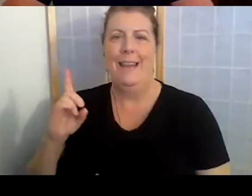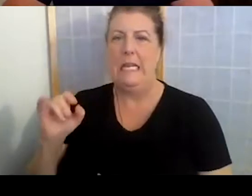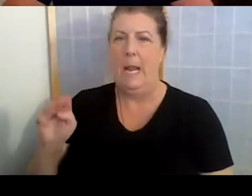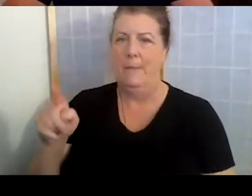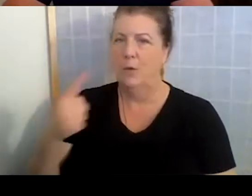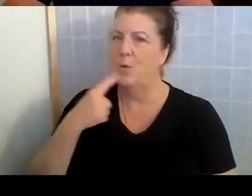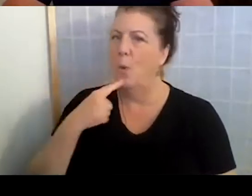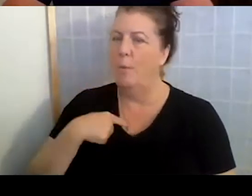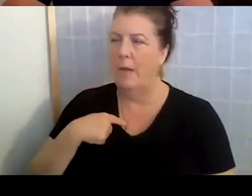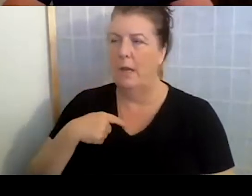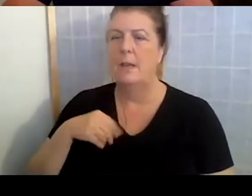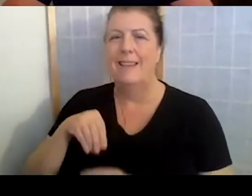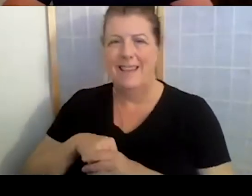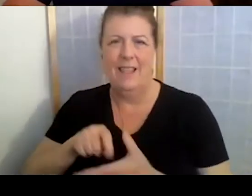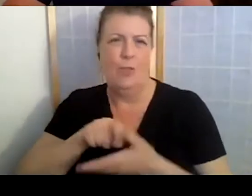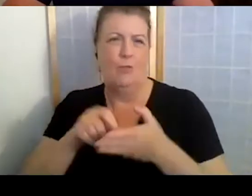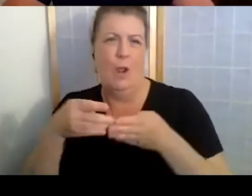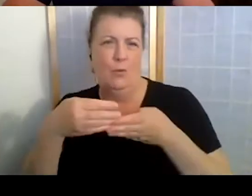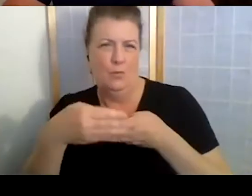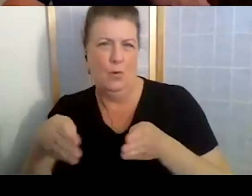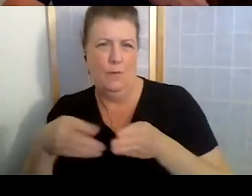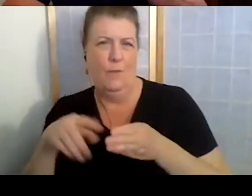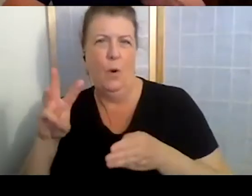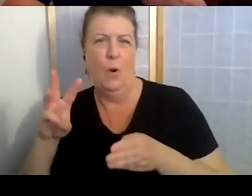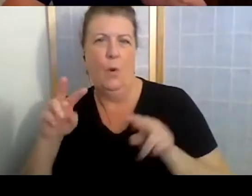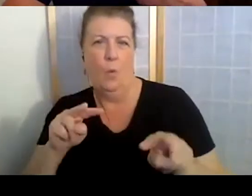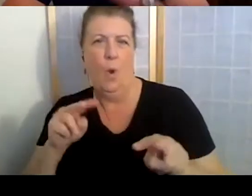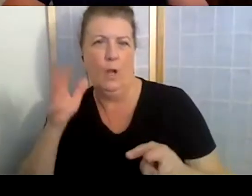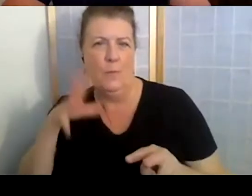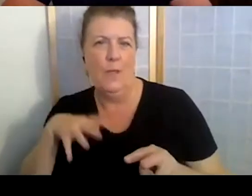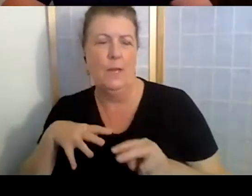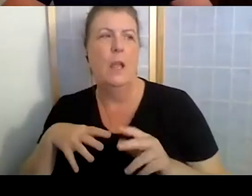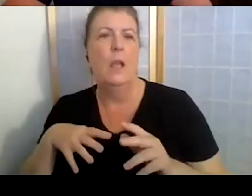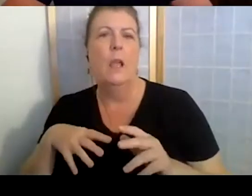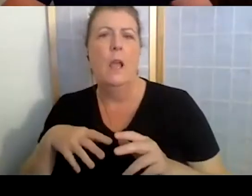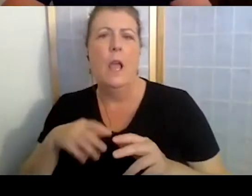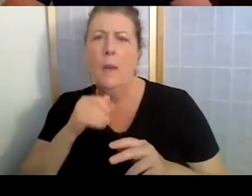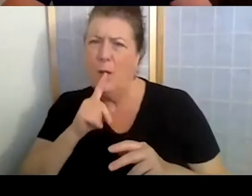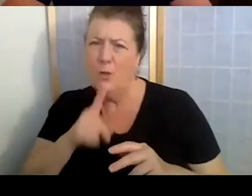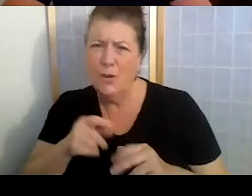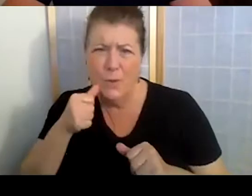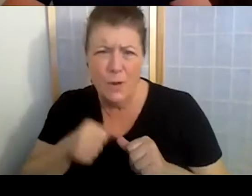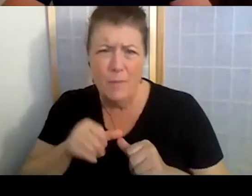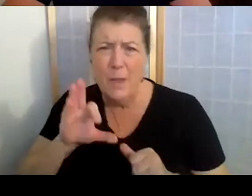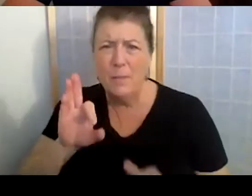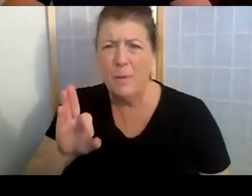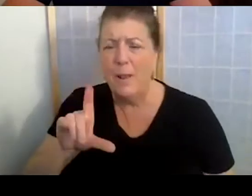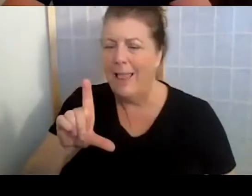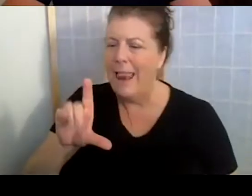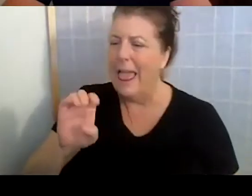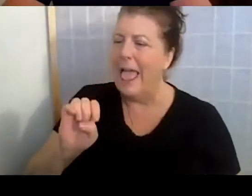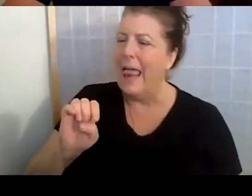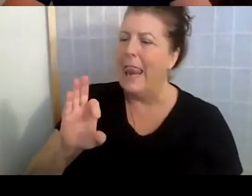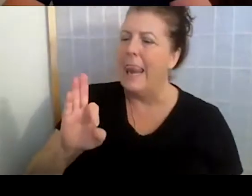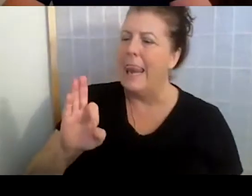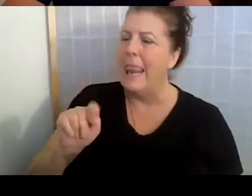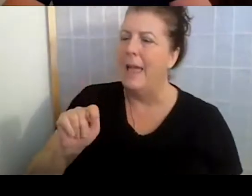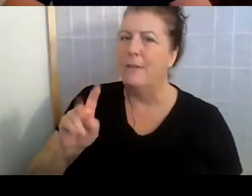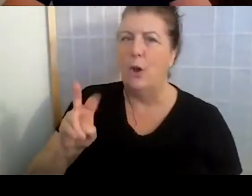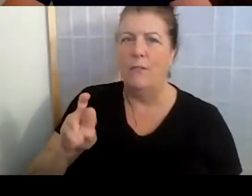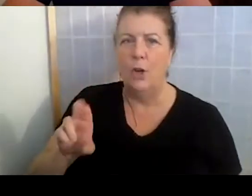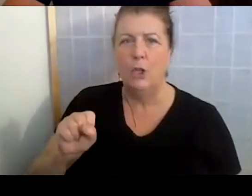was, I don't know if you guys remember the Leftovers scene in which Carrie Coon's character